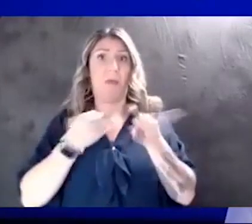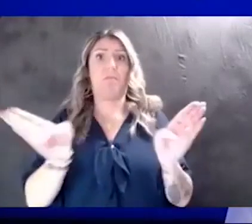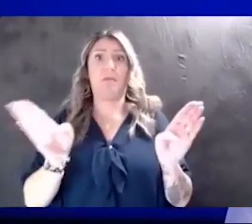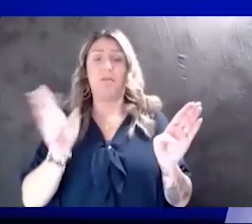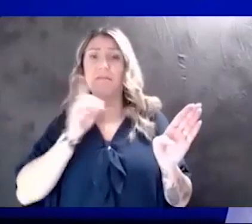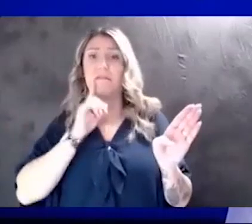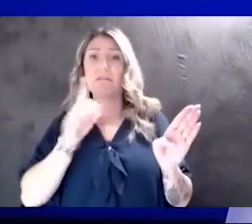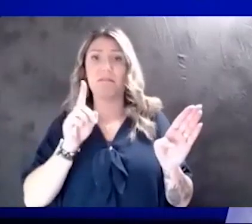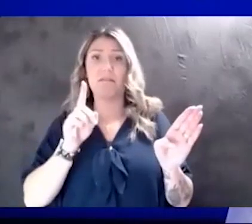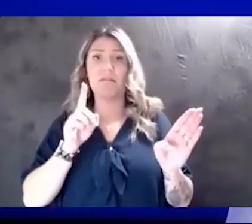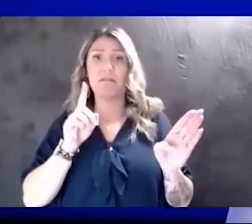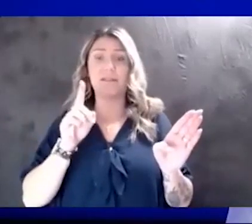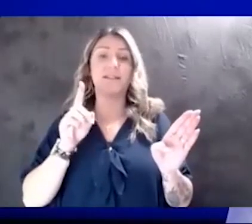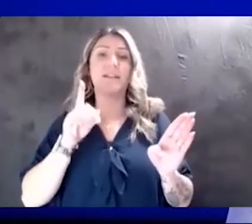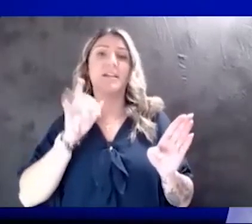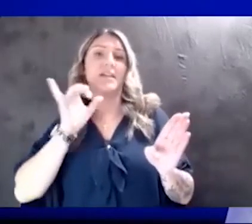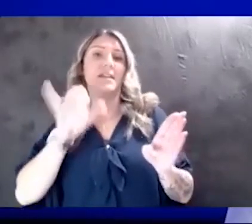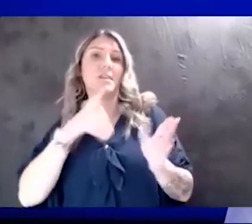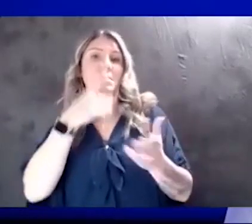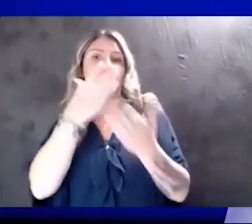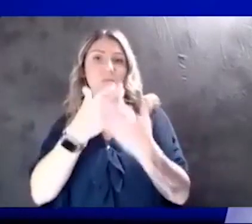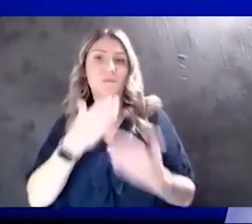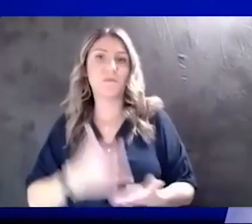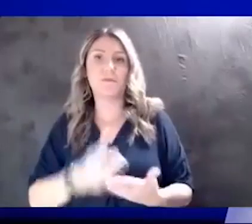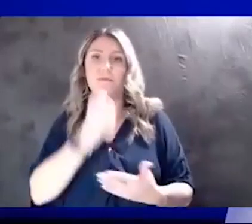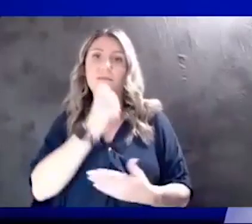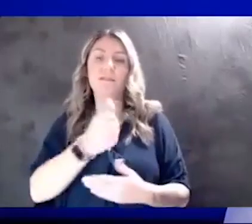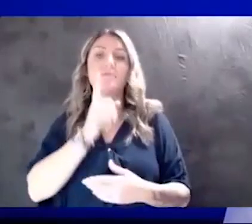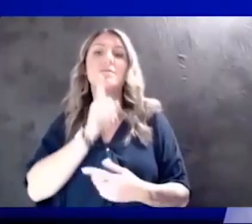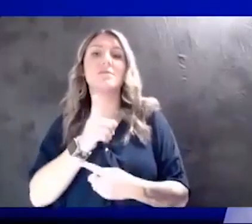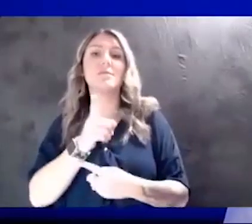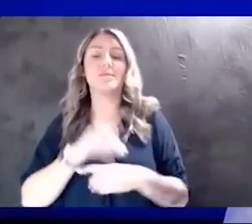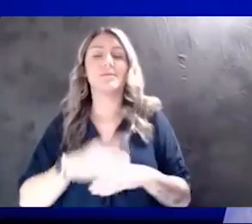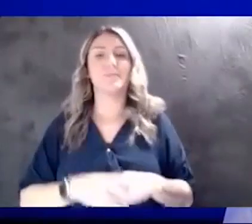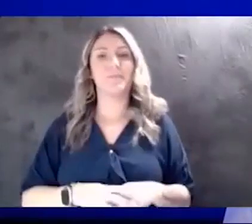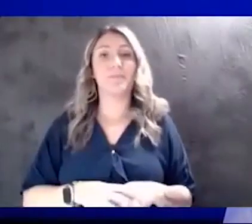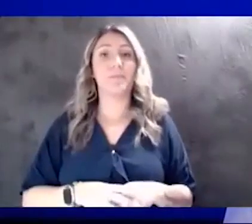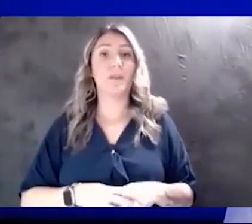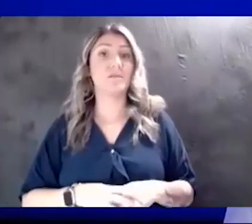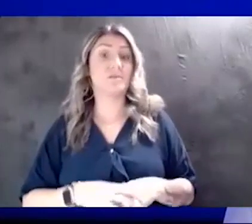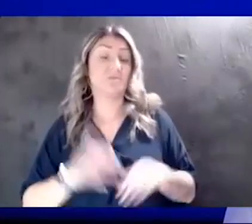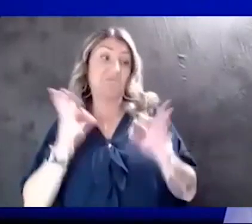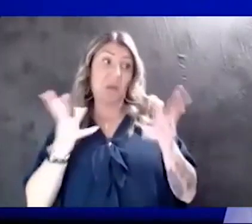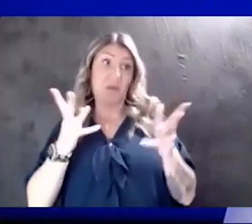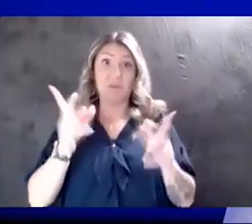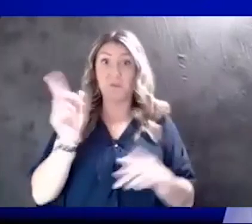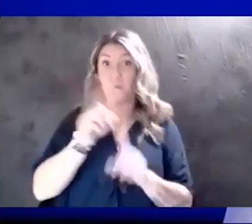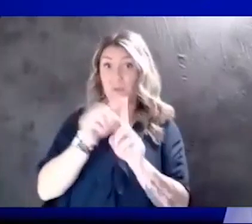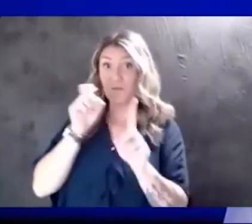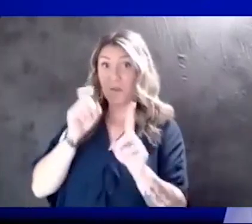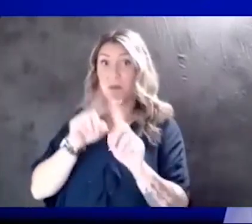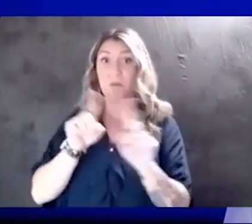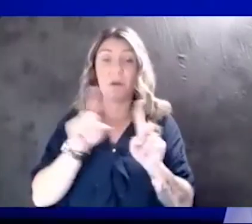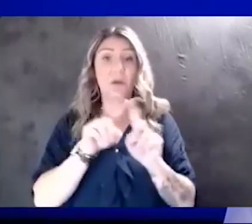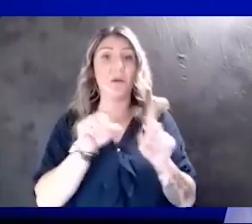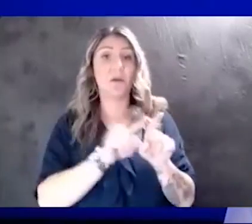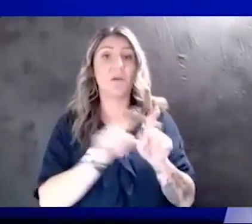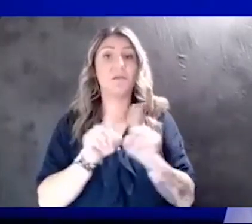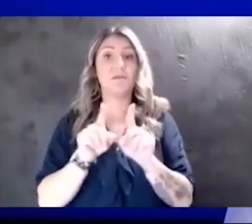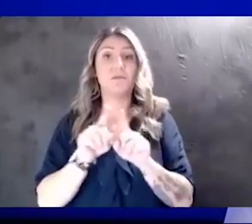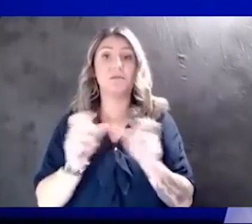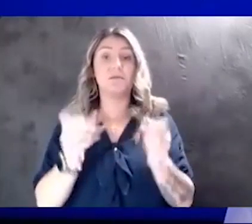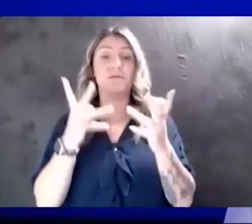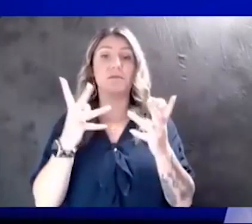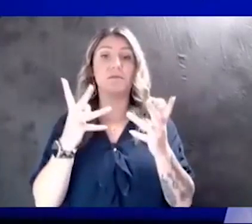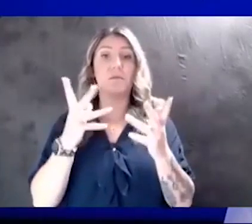was proven to be untrue. So perhaps that's where it's coming from, but there's also a lot of sort of just word of mouth